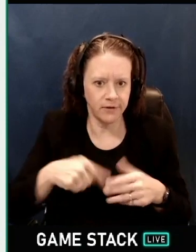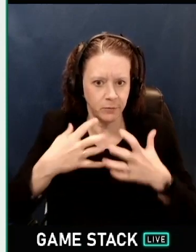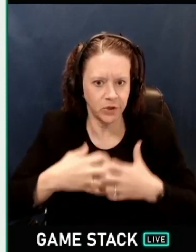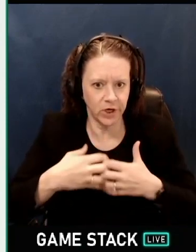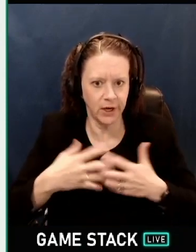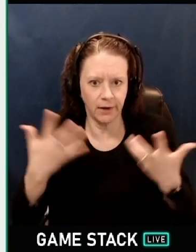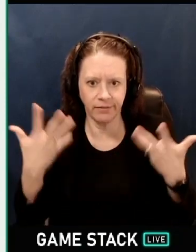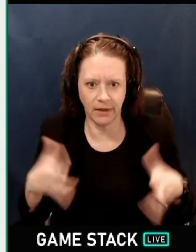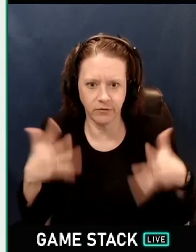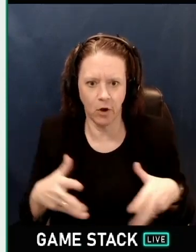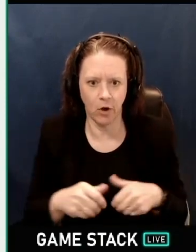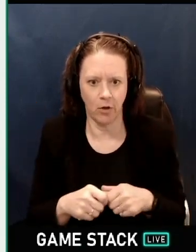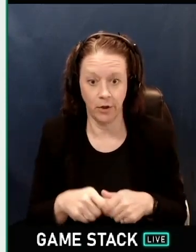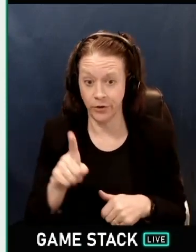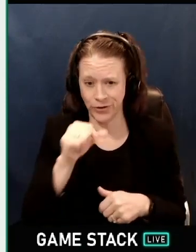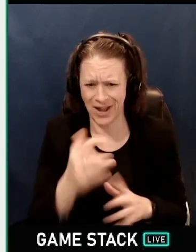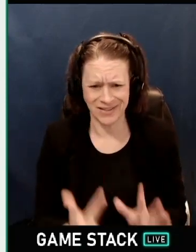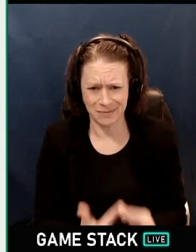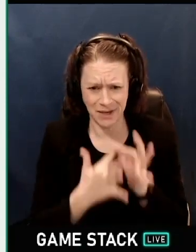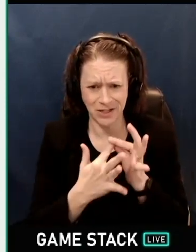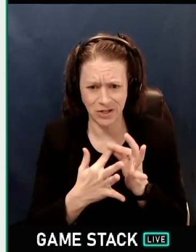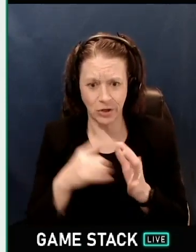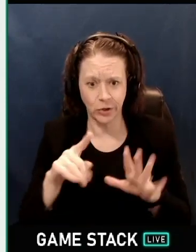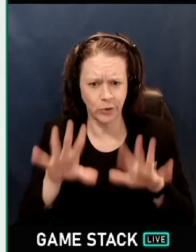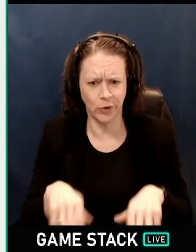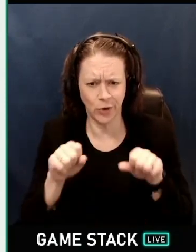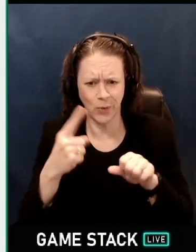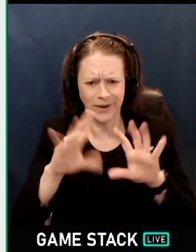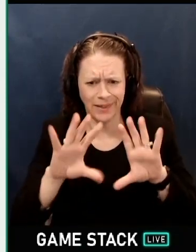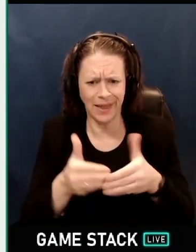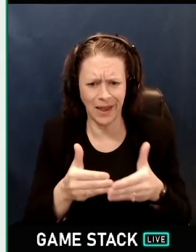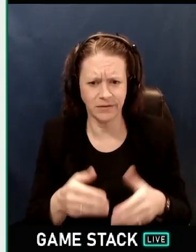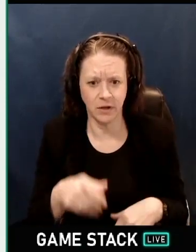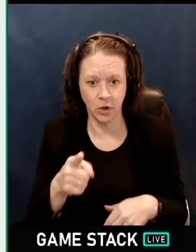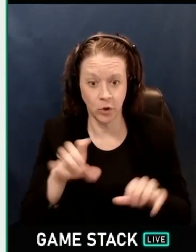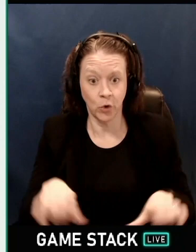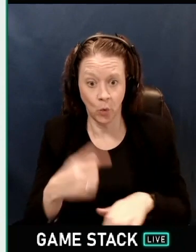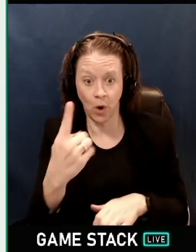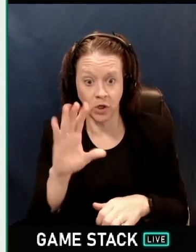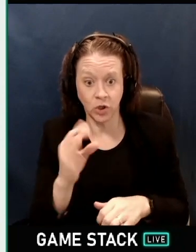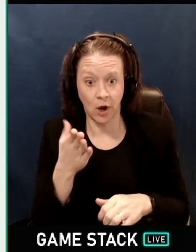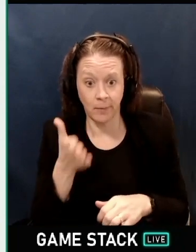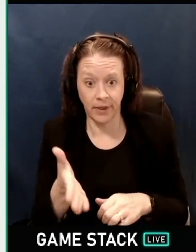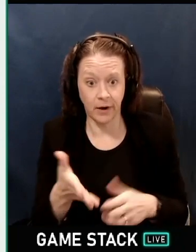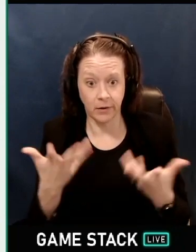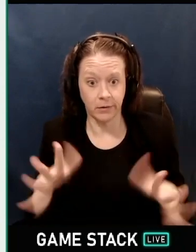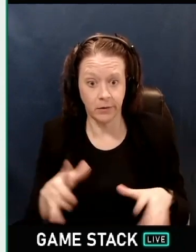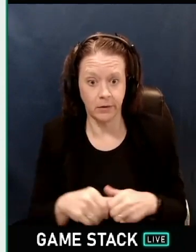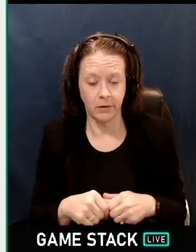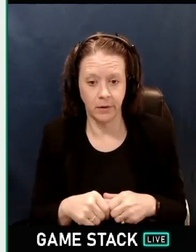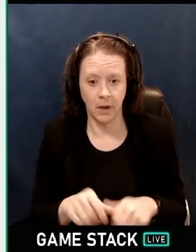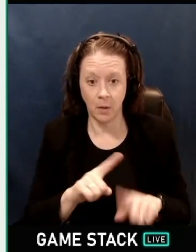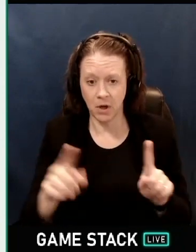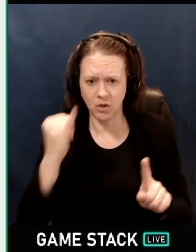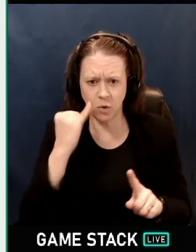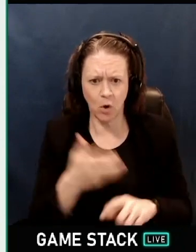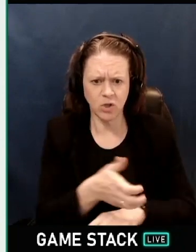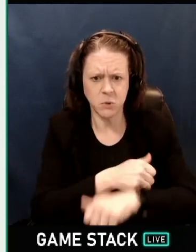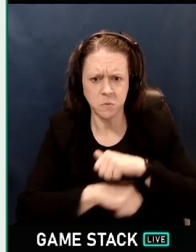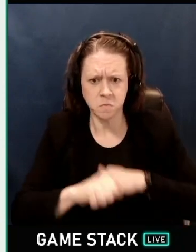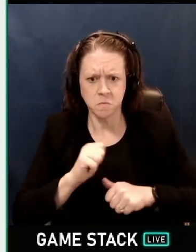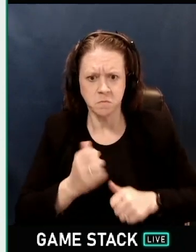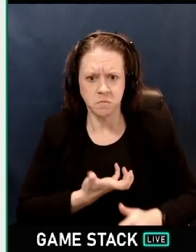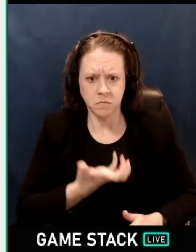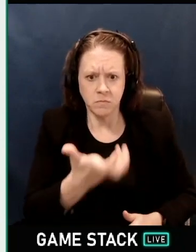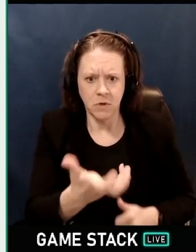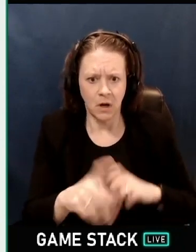You're not special. You took one class. You'll do one job down there. But if you put your heart and soul into it, you might buy us all